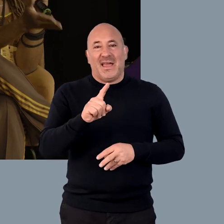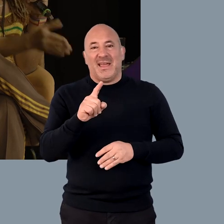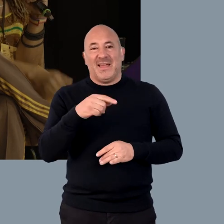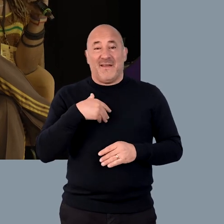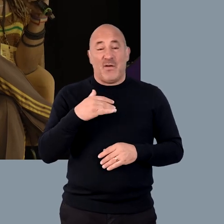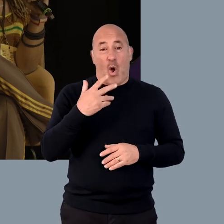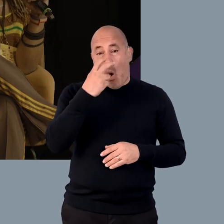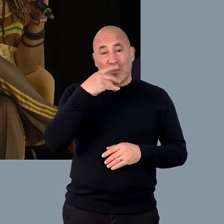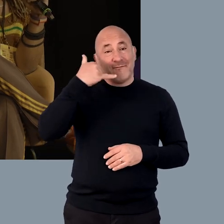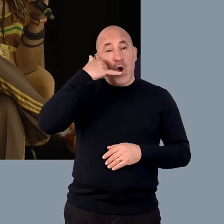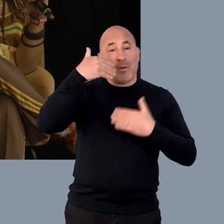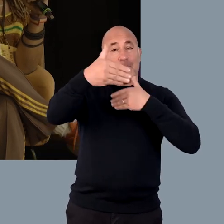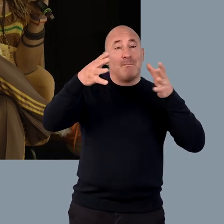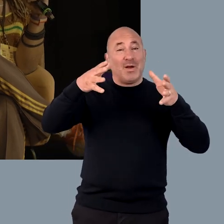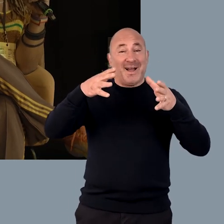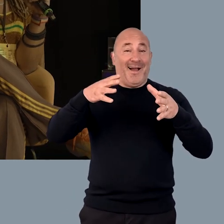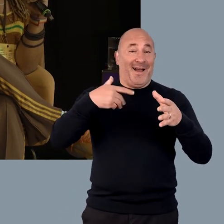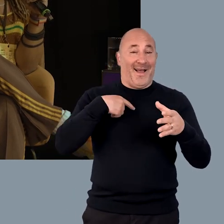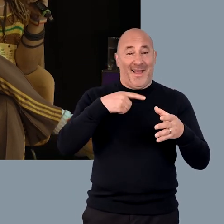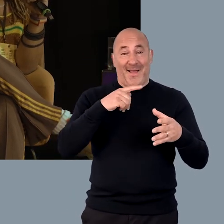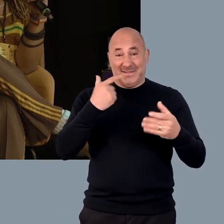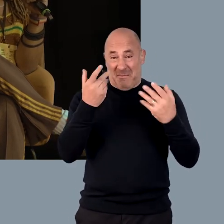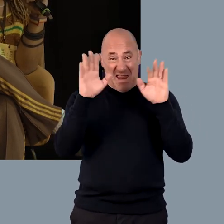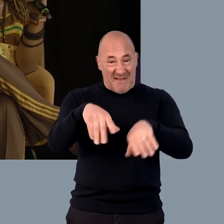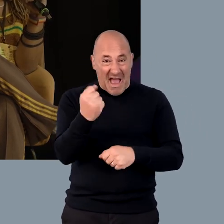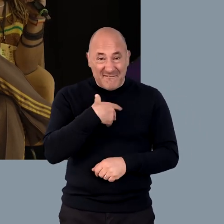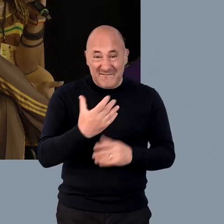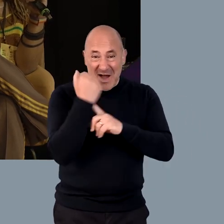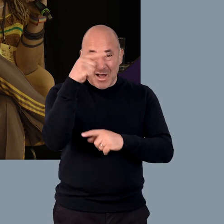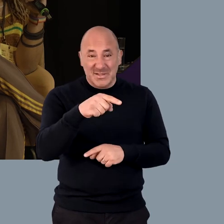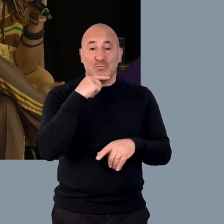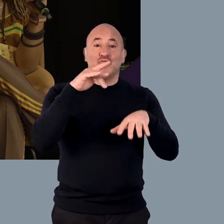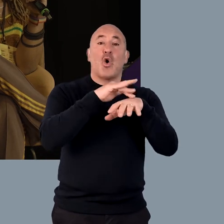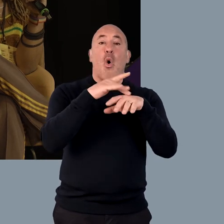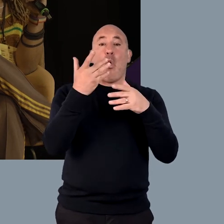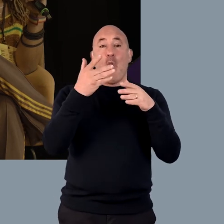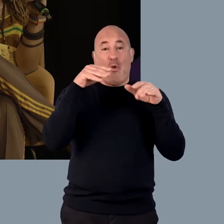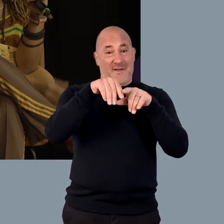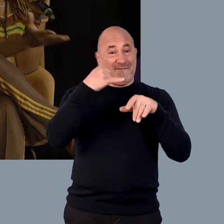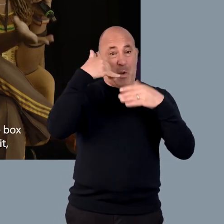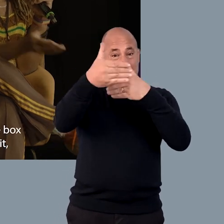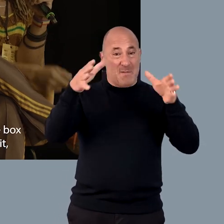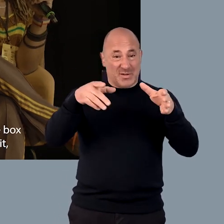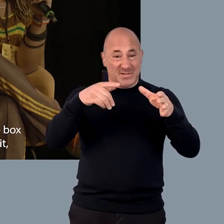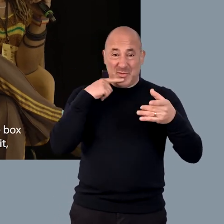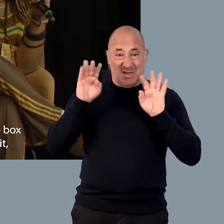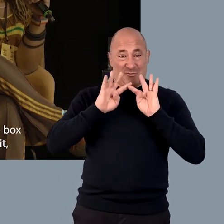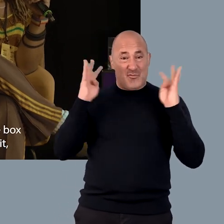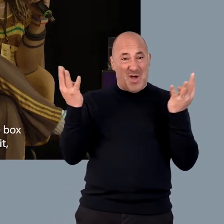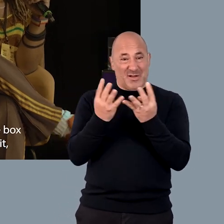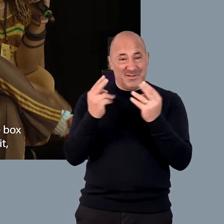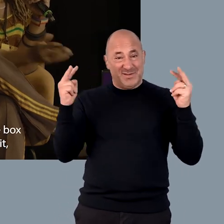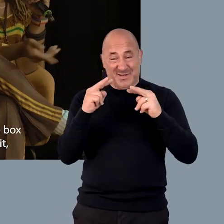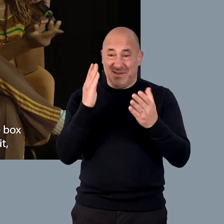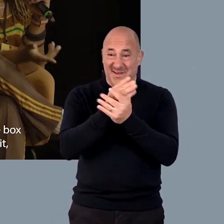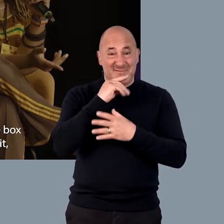If you say it i'm putting it on I found an old phone box because Because I because there's there's someone left and this show is going to be